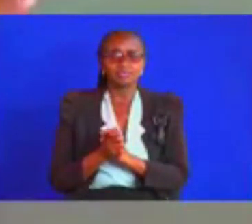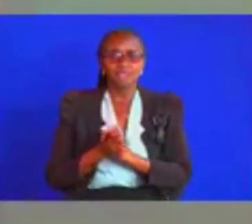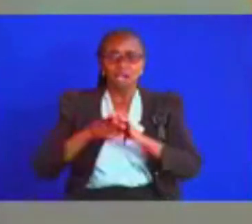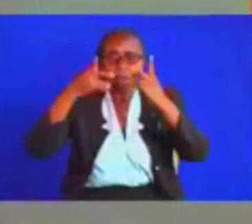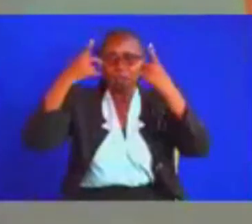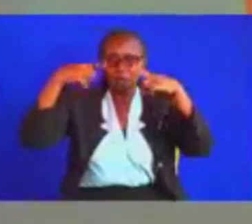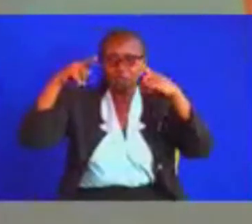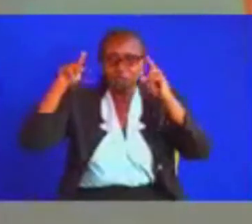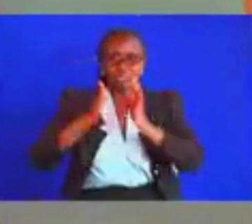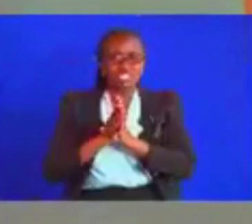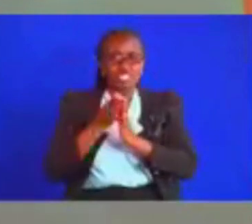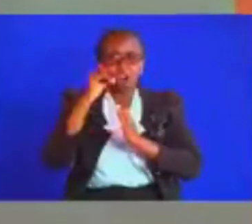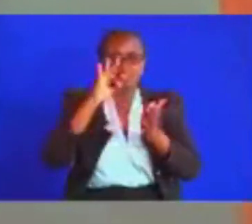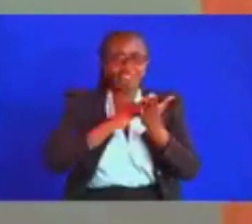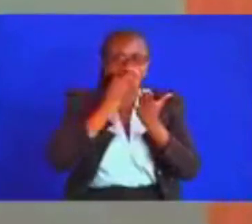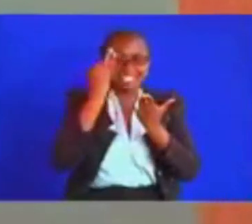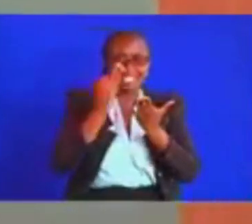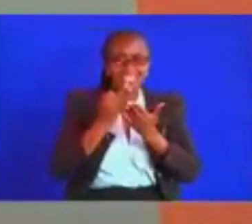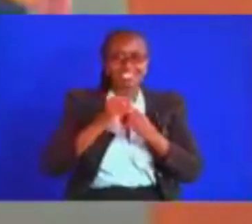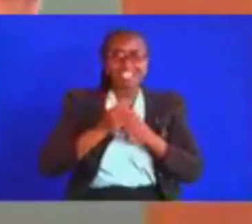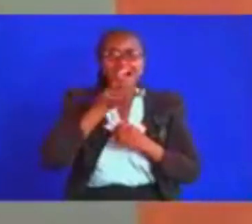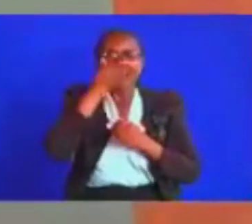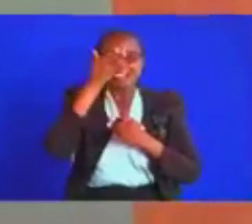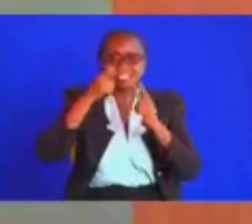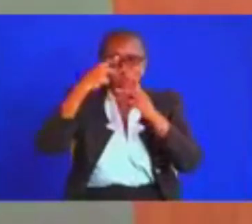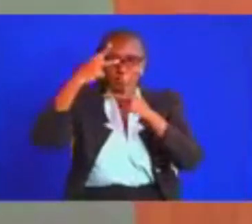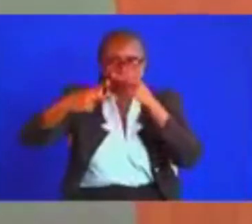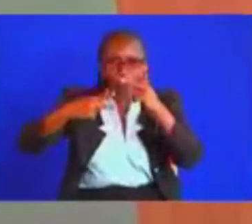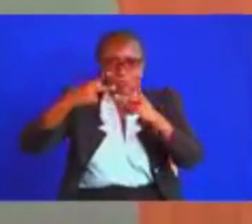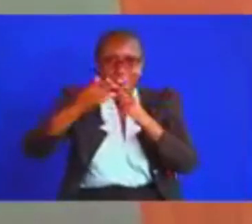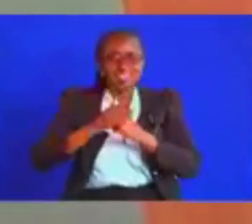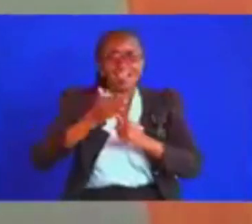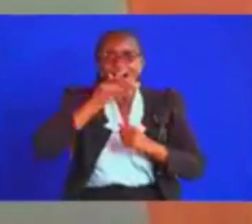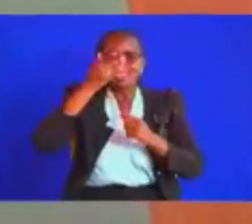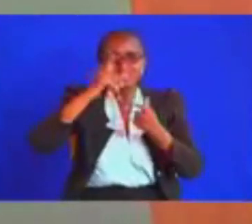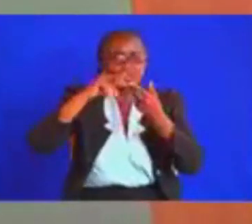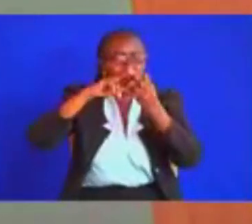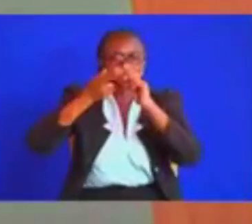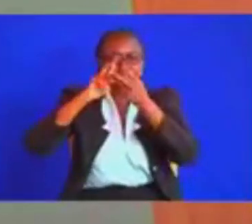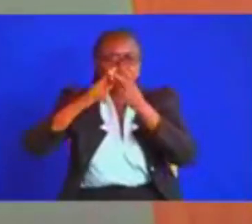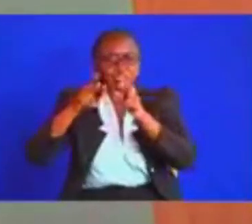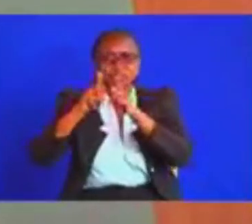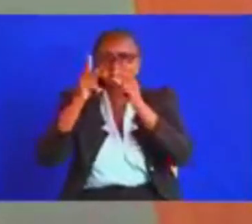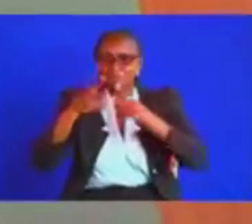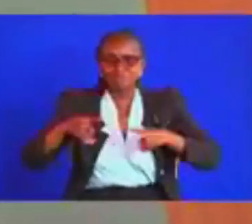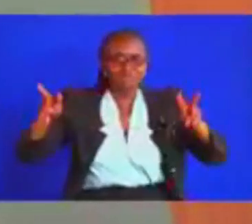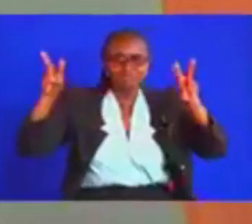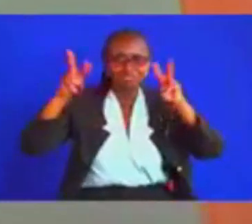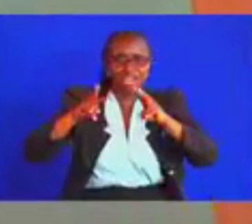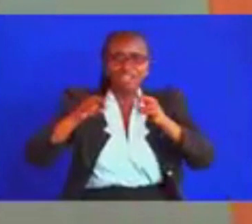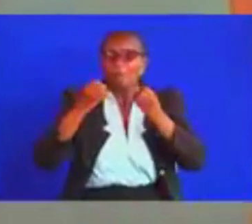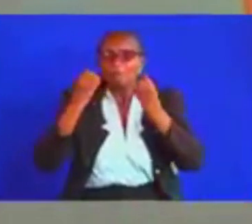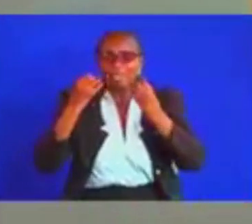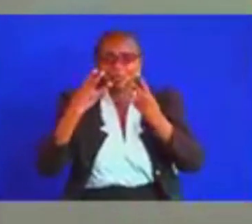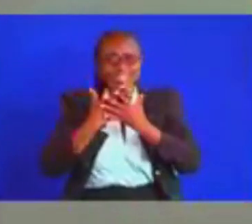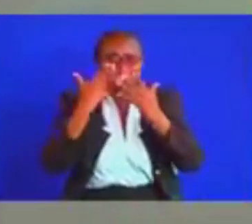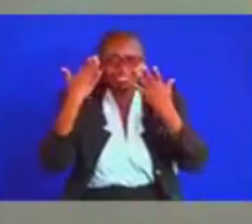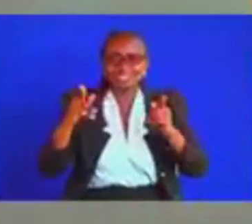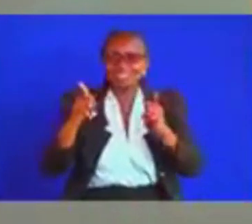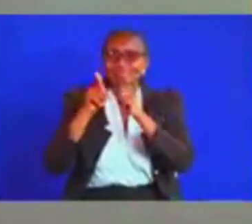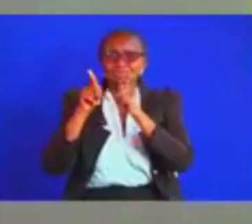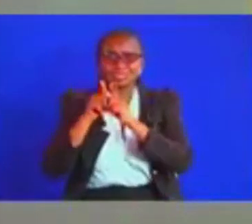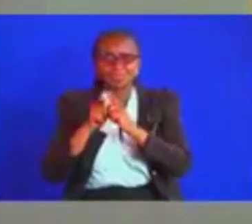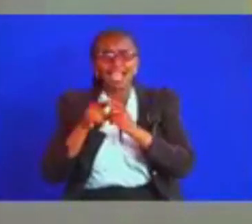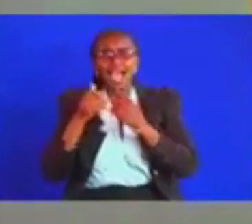Prosperity and finance, answers to process, answers to relationships, answers to value, and many of these things. However, there